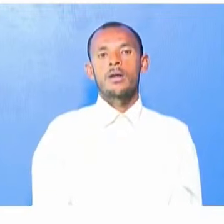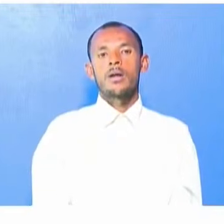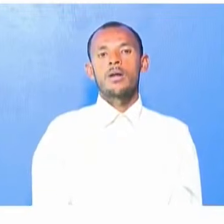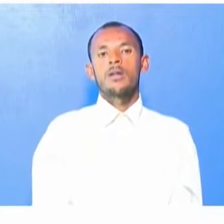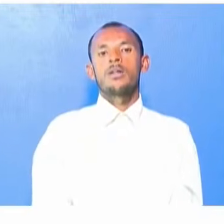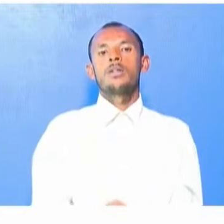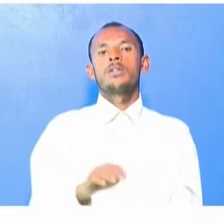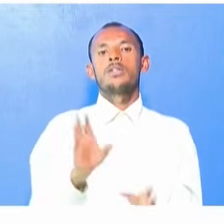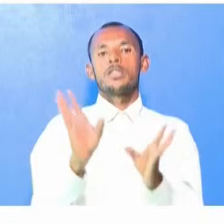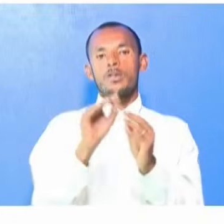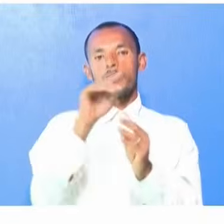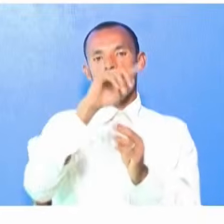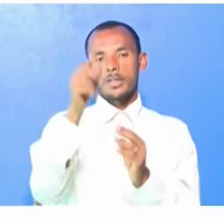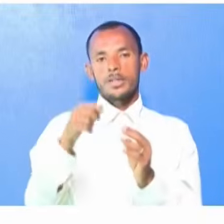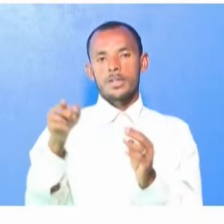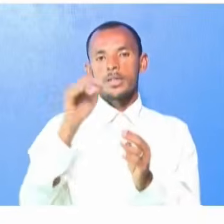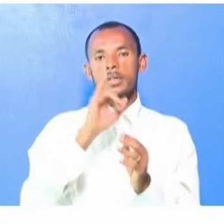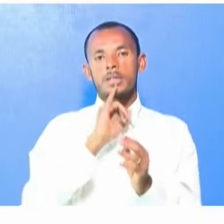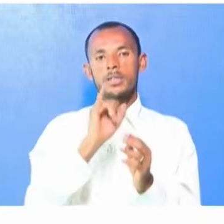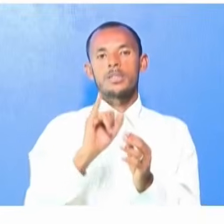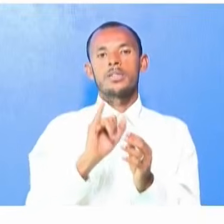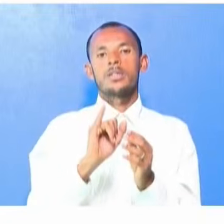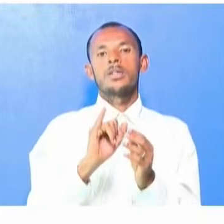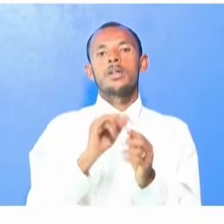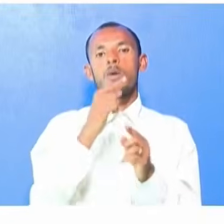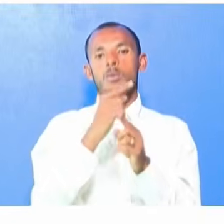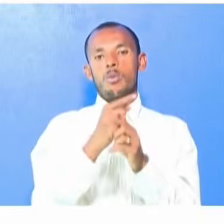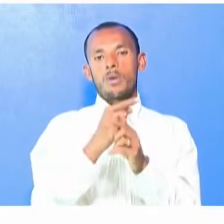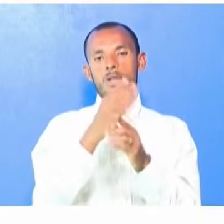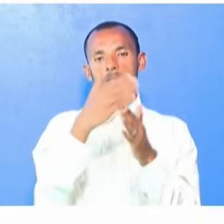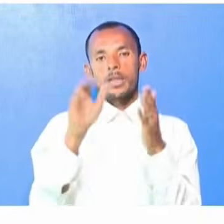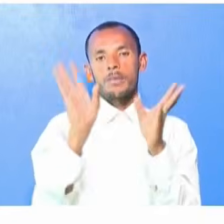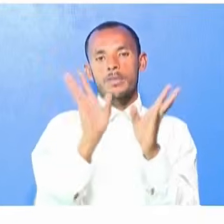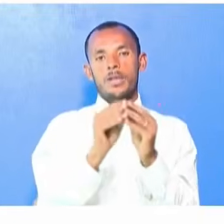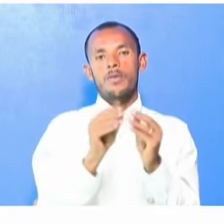set of integer is a proper subset of.